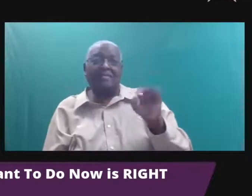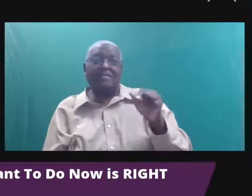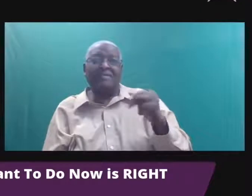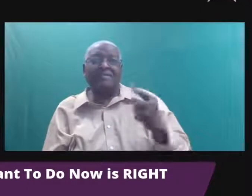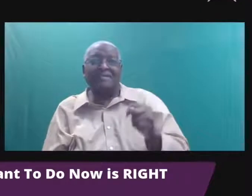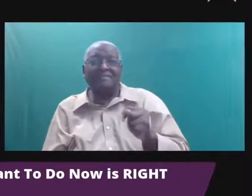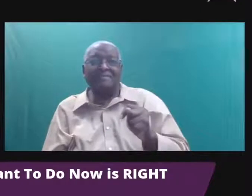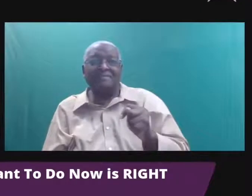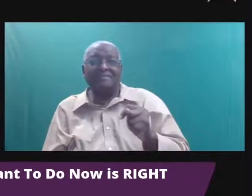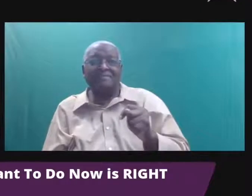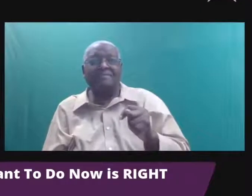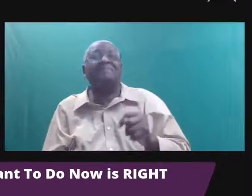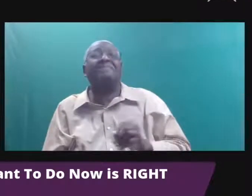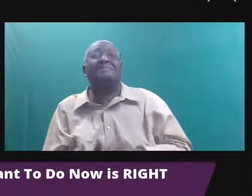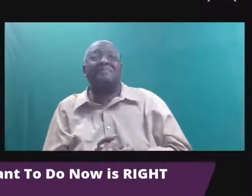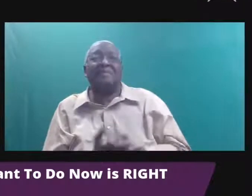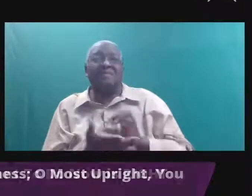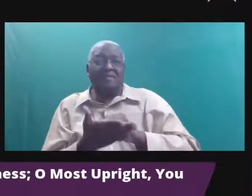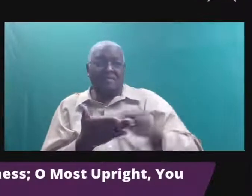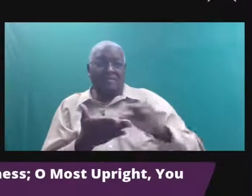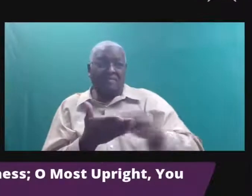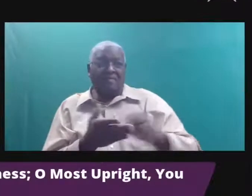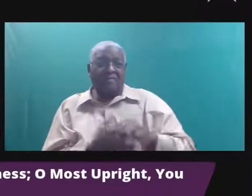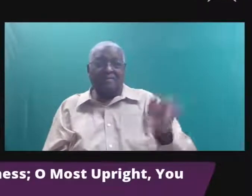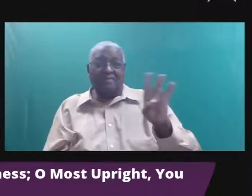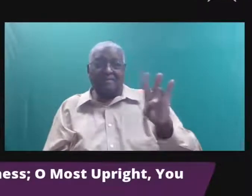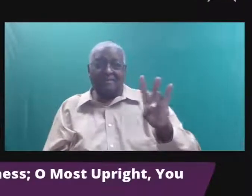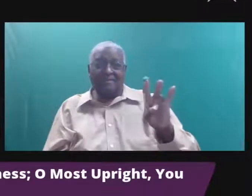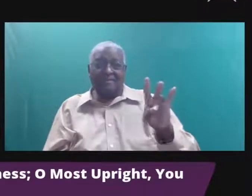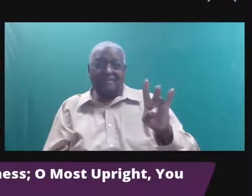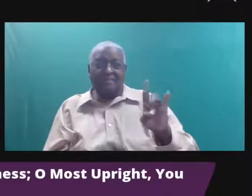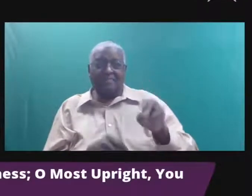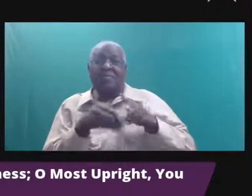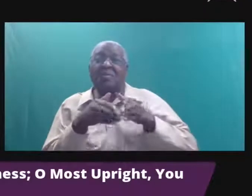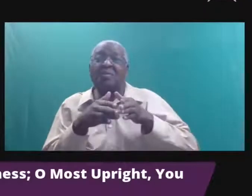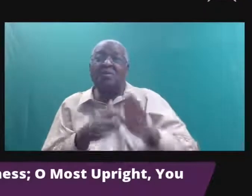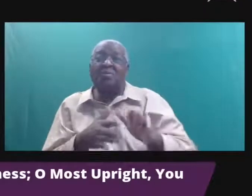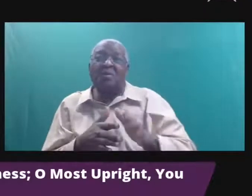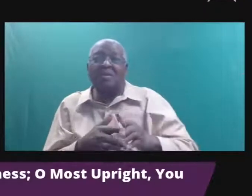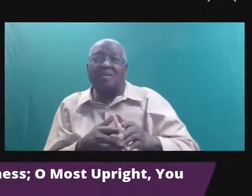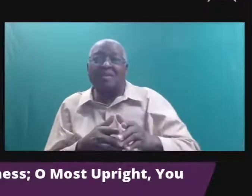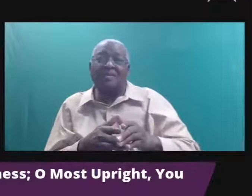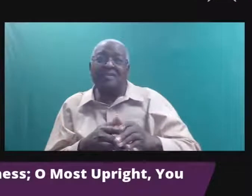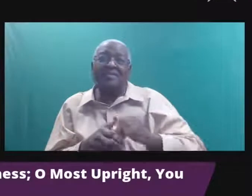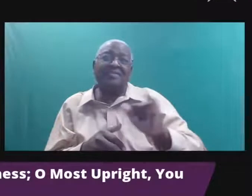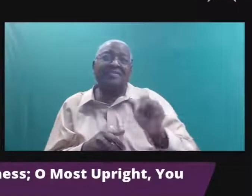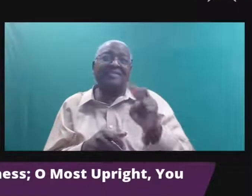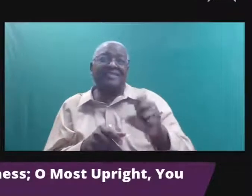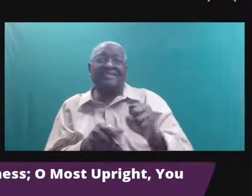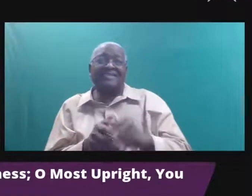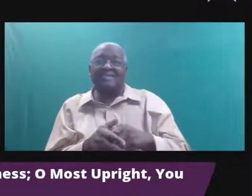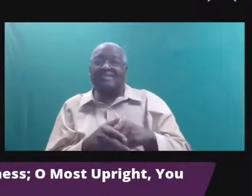text. Verse 7 says this. It says, "The way of the just is uprightness, O most upright. You weigh the